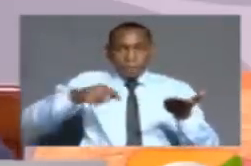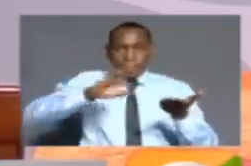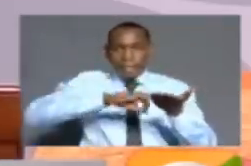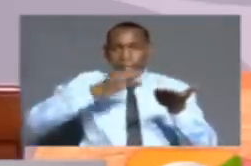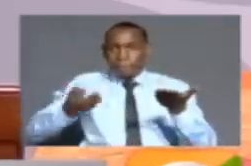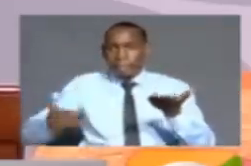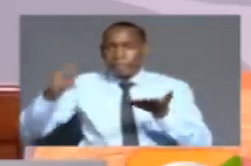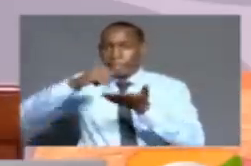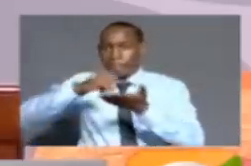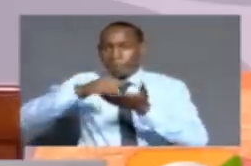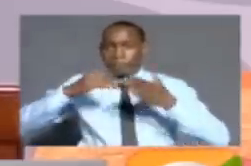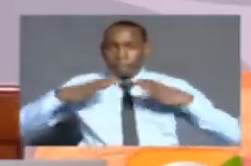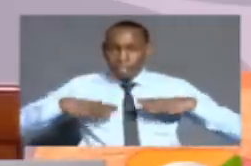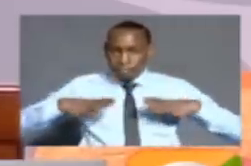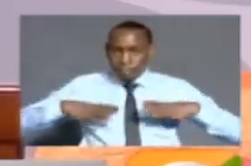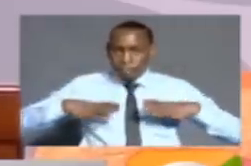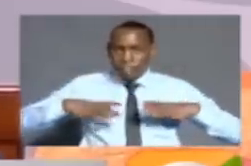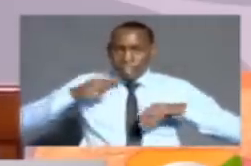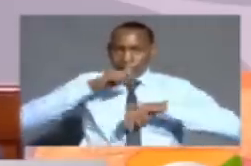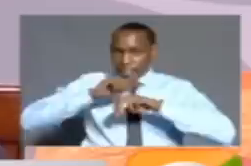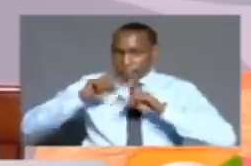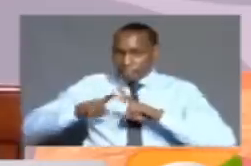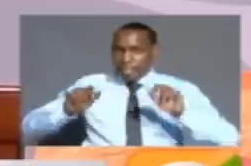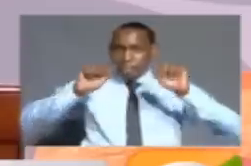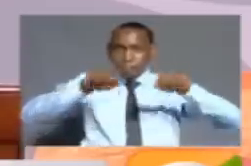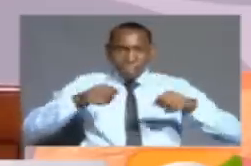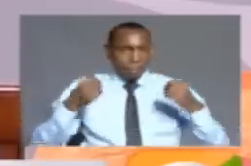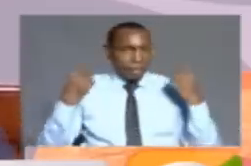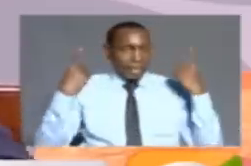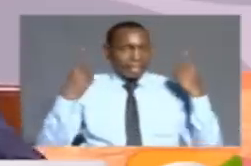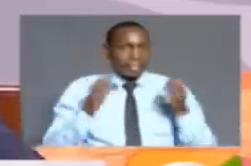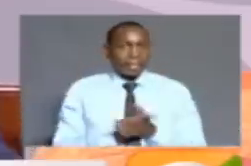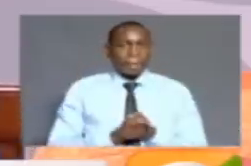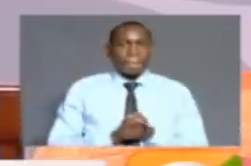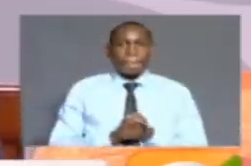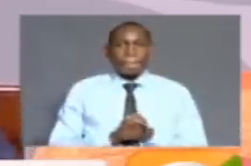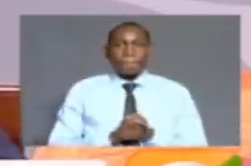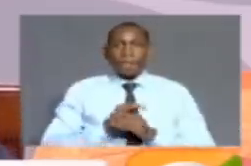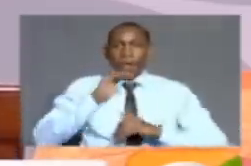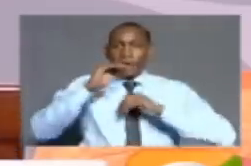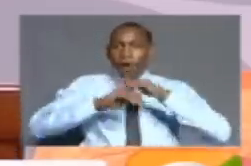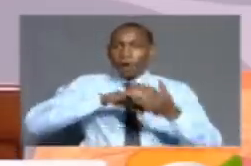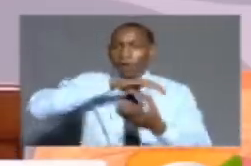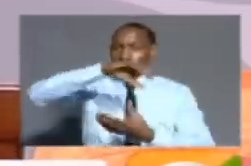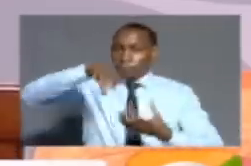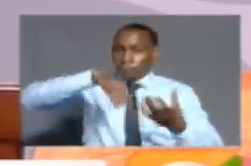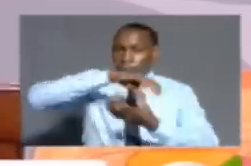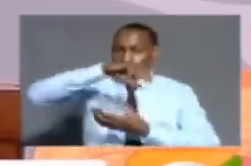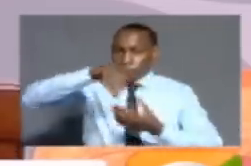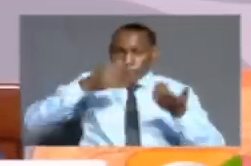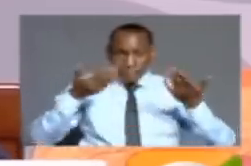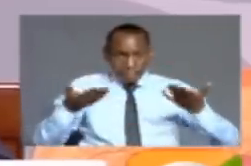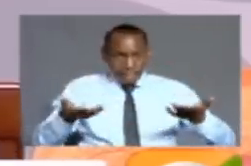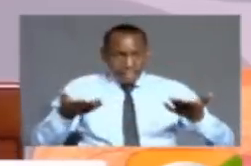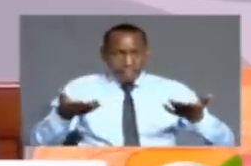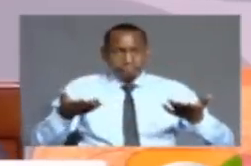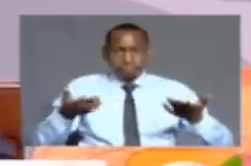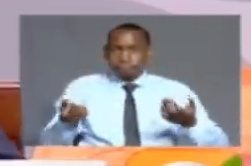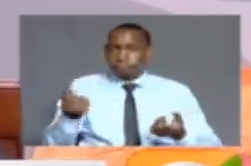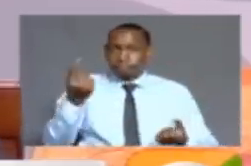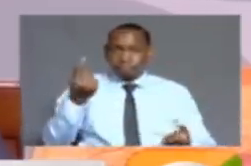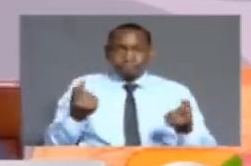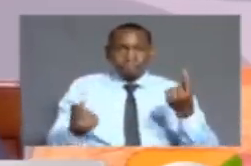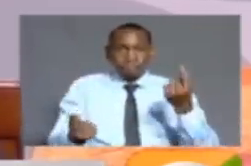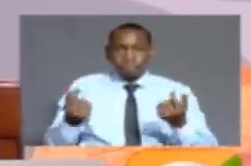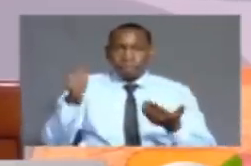involving the citizens from the onset for them to be able to understand. Yeah. All this mess you are seeing coming out of